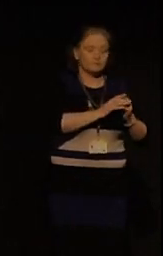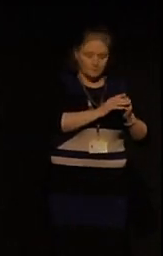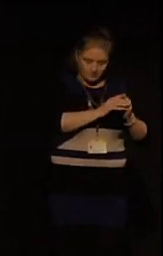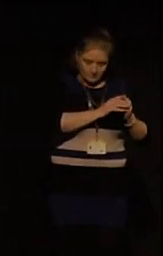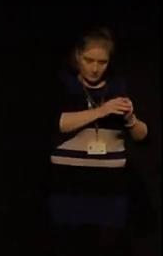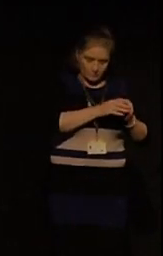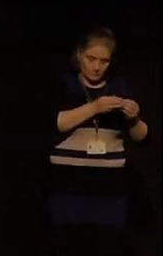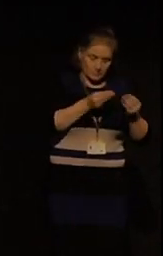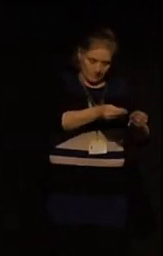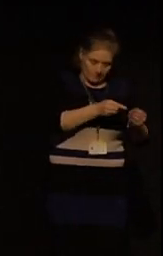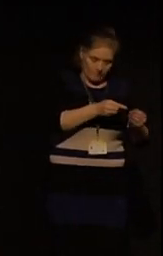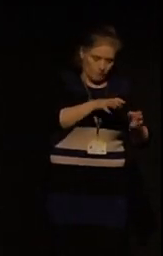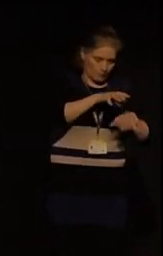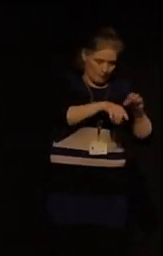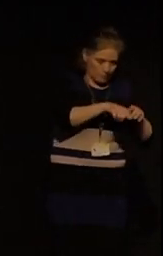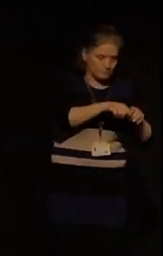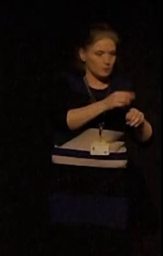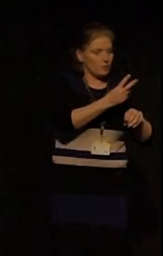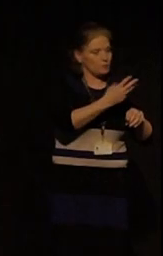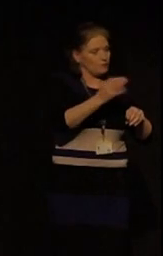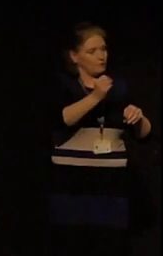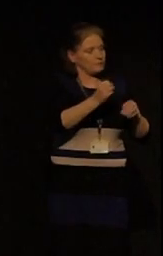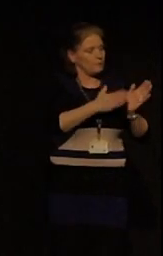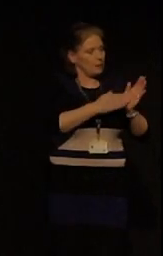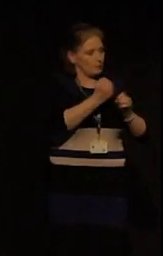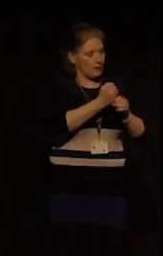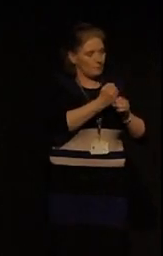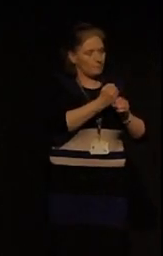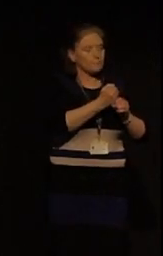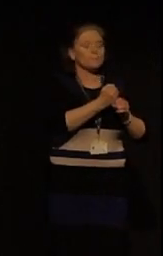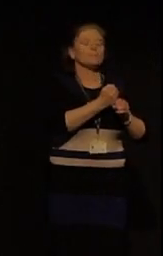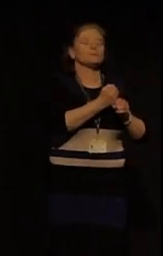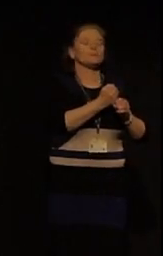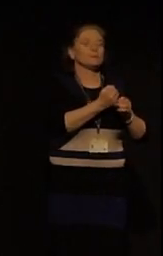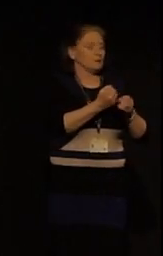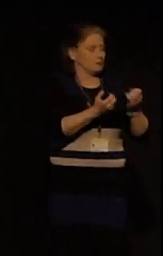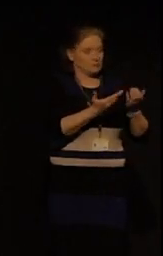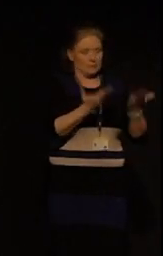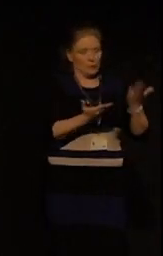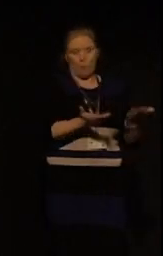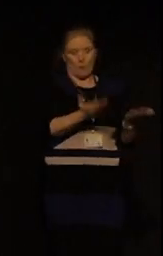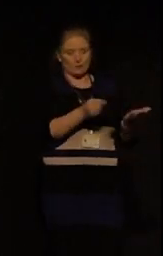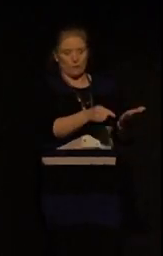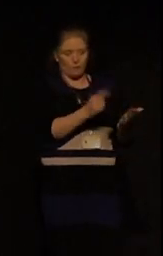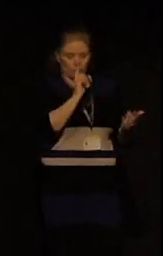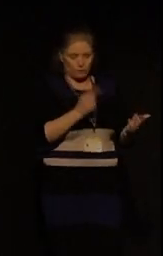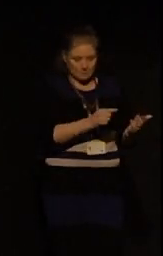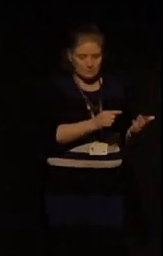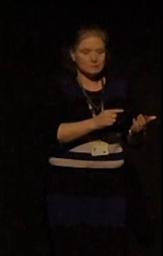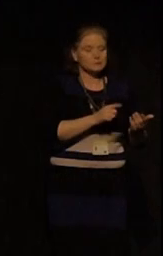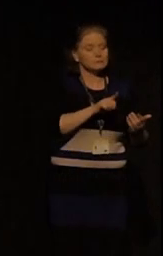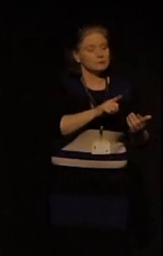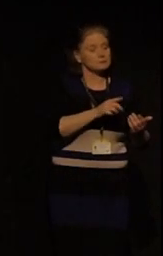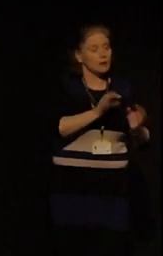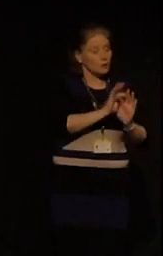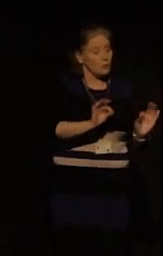salicylate. We give the animals 350 milligrams per kilogram. You can see the licking in the quiet